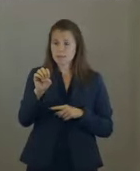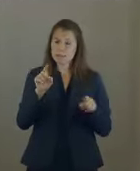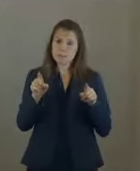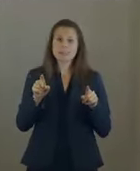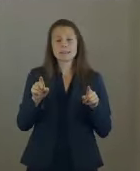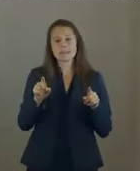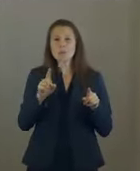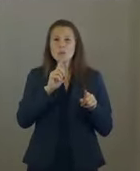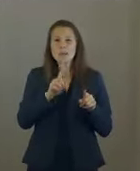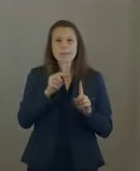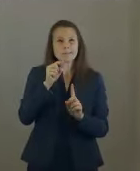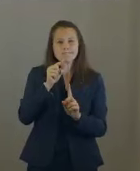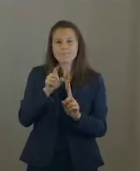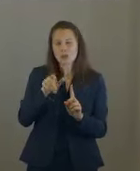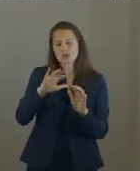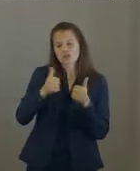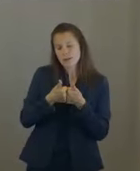essentially challenging